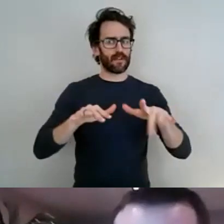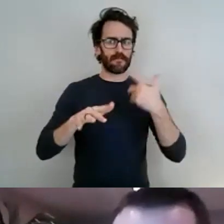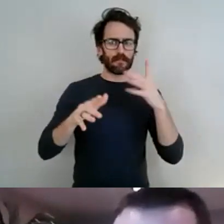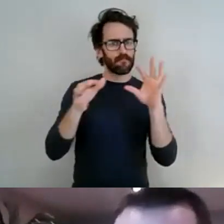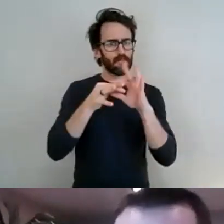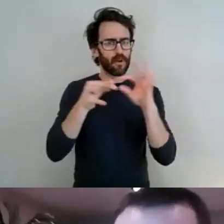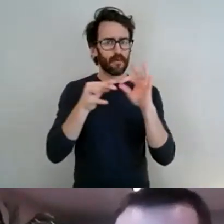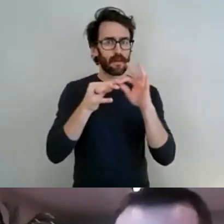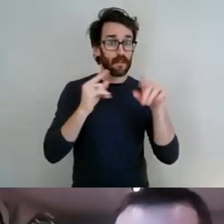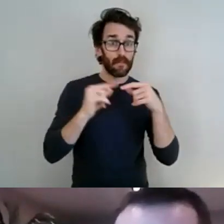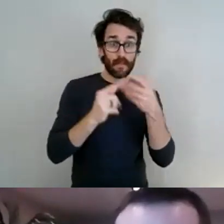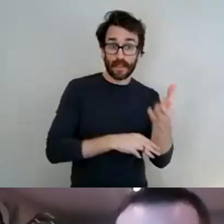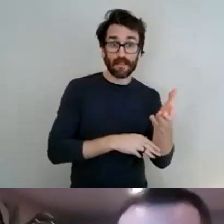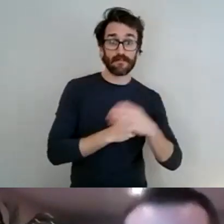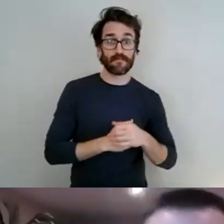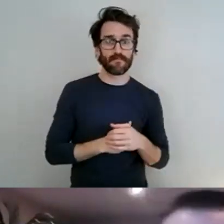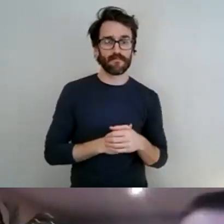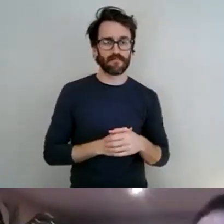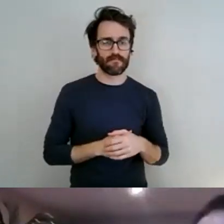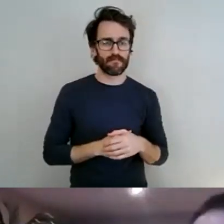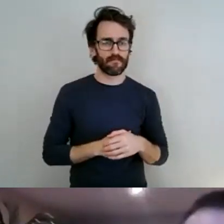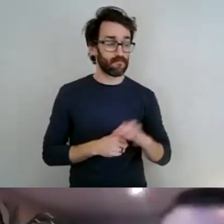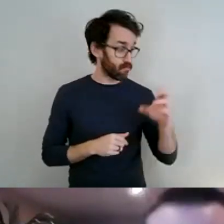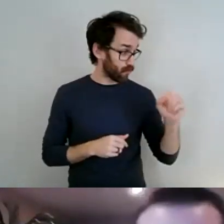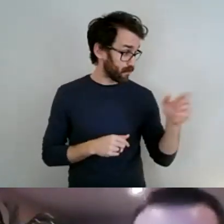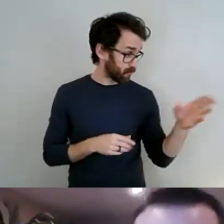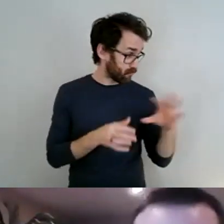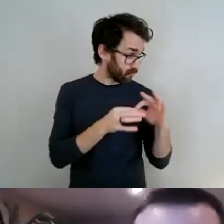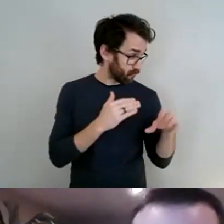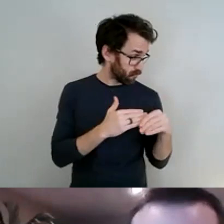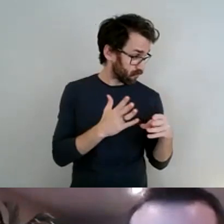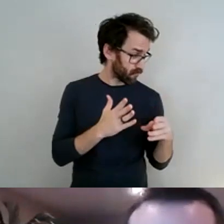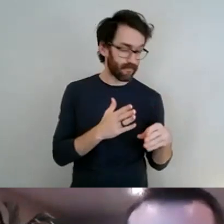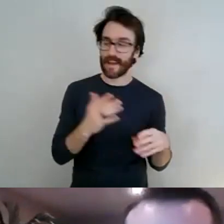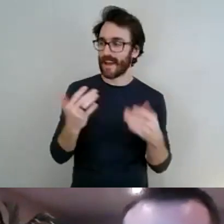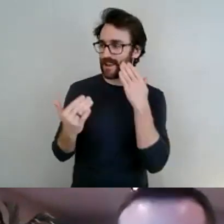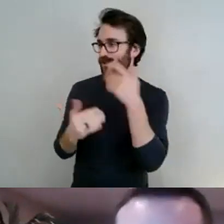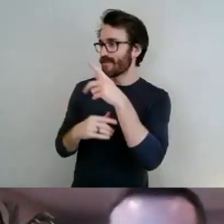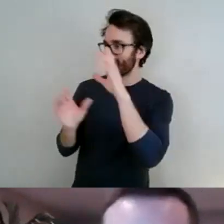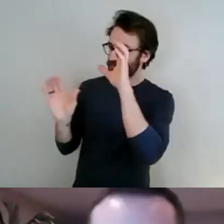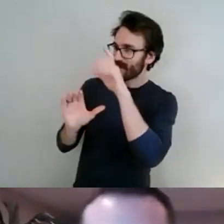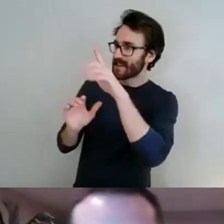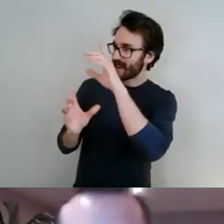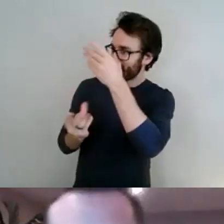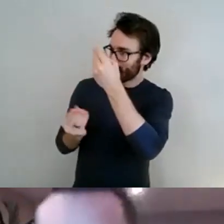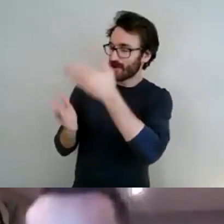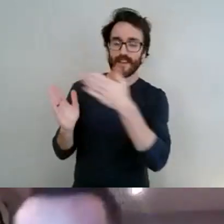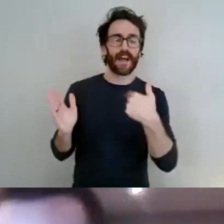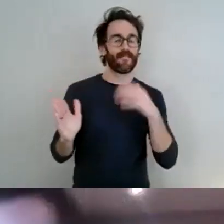While So Jeff just, is- I'm gonna go back. Oh, go ahead, Chris. That's okay. I was going to say, while Jeff is searching for his data,